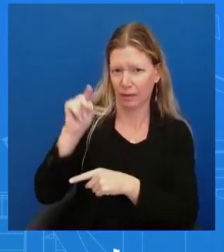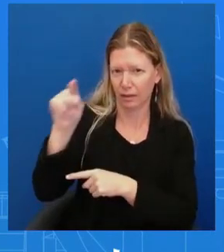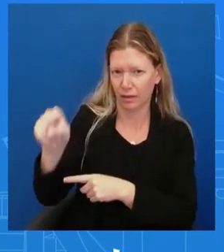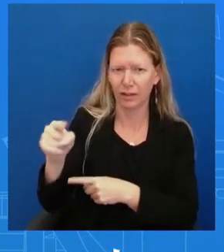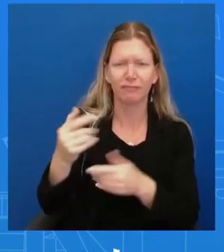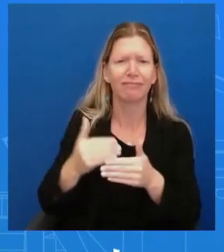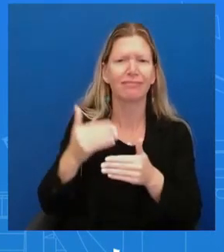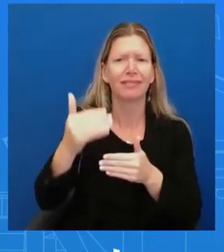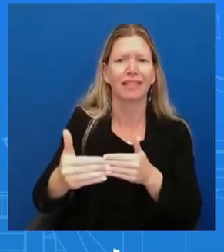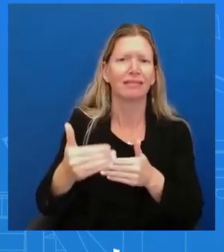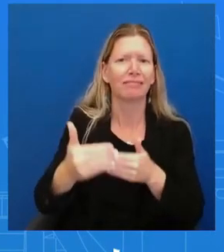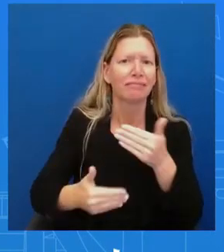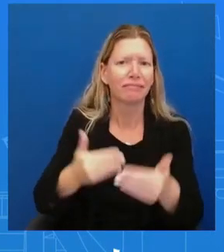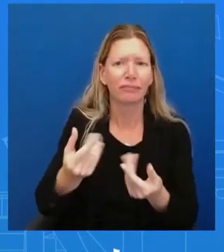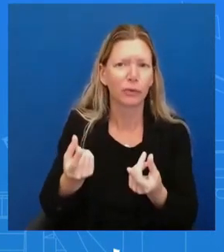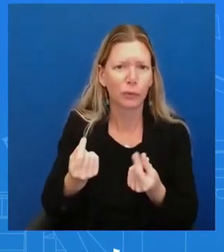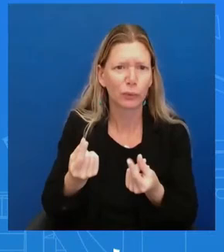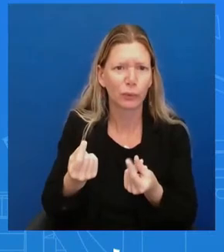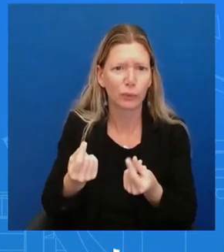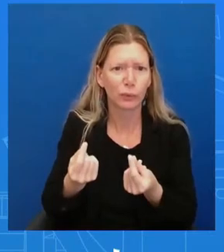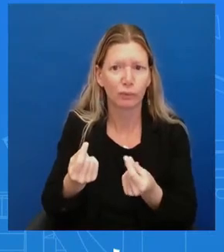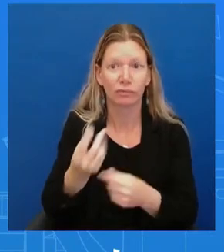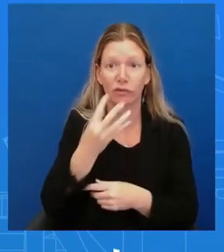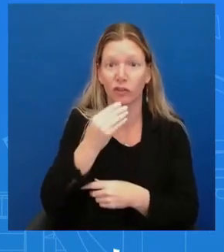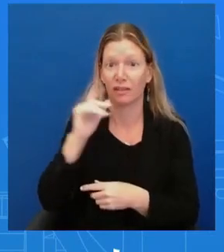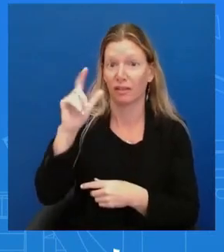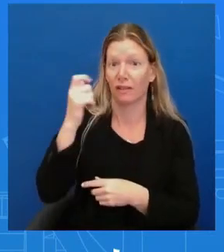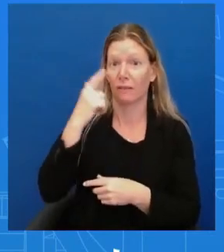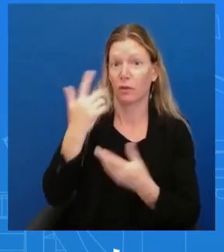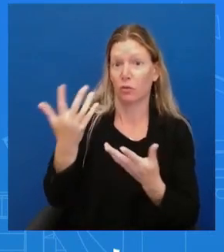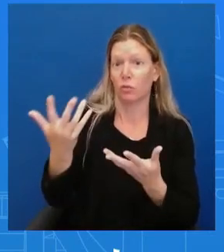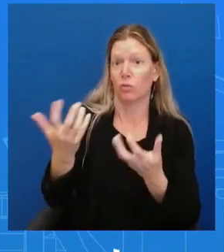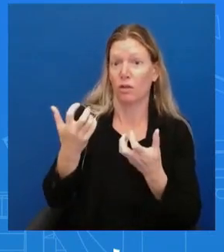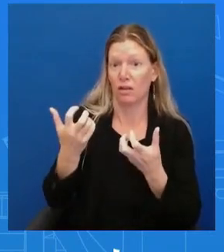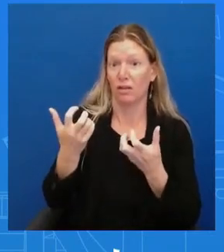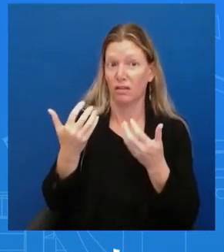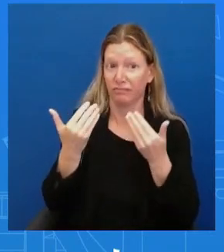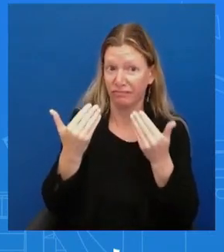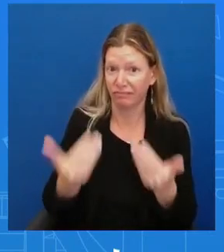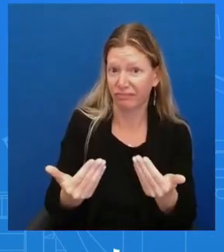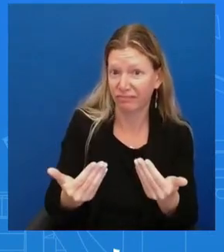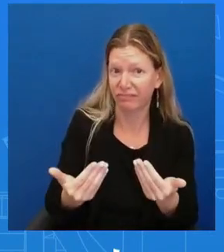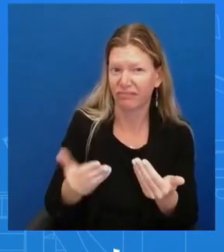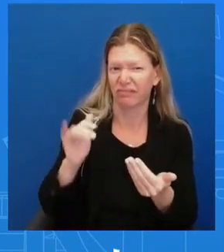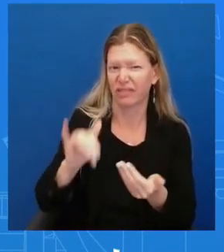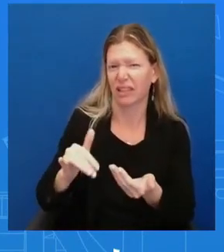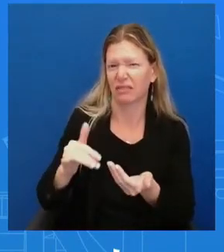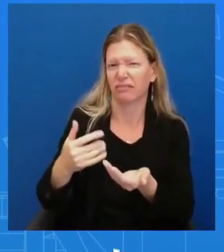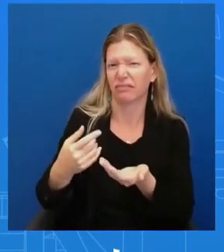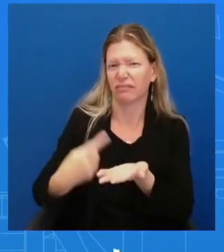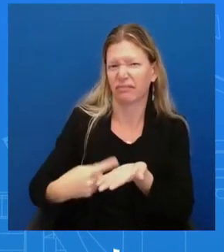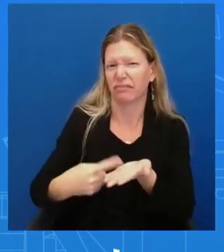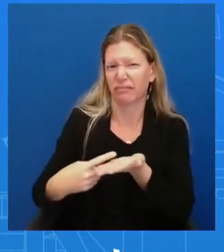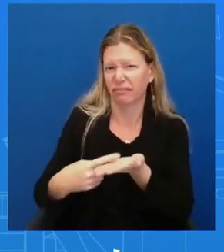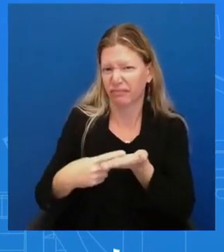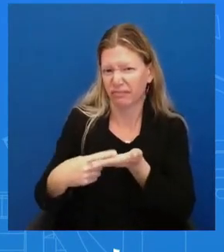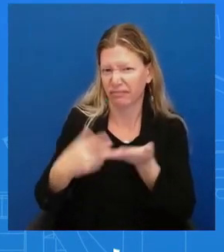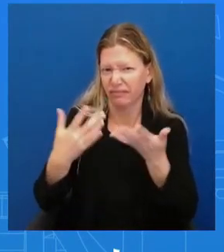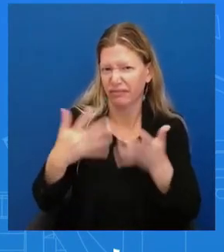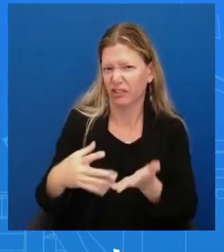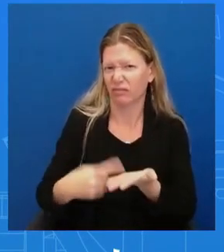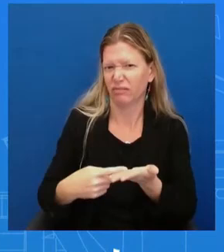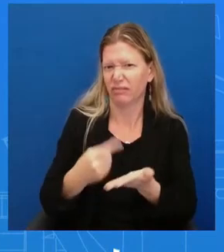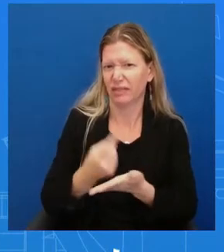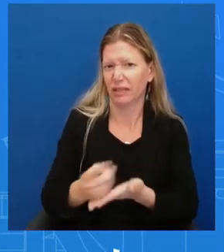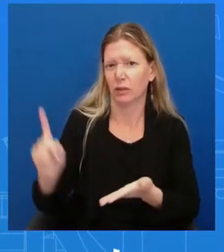government wants to take. This is following the discussions that we all talked about last week with the Israeli Minister of Defense